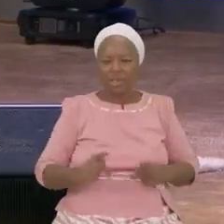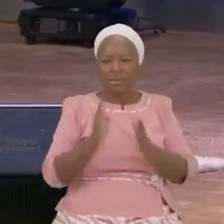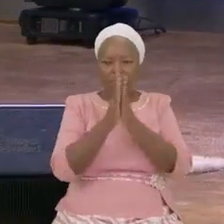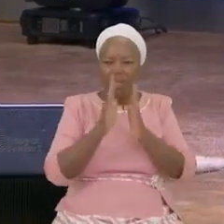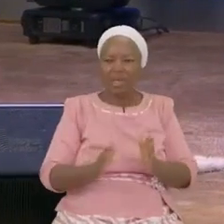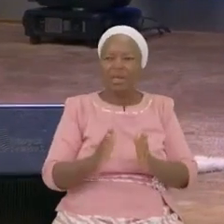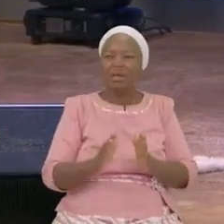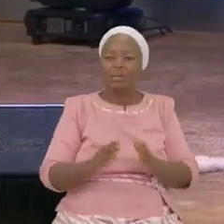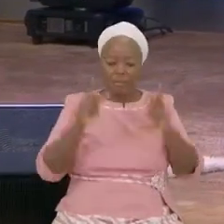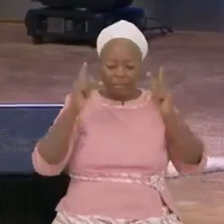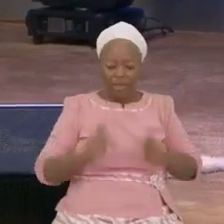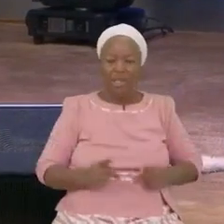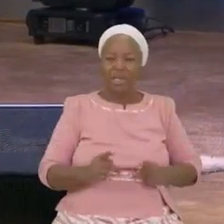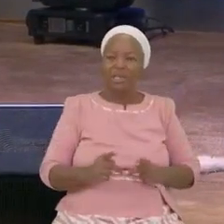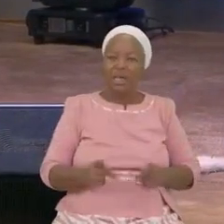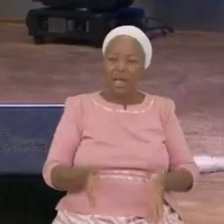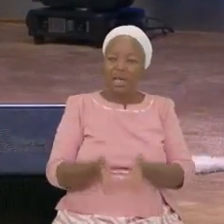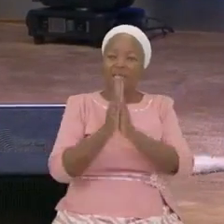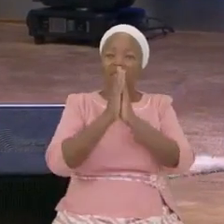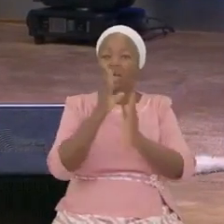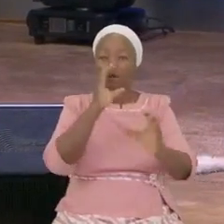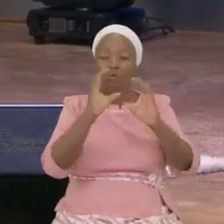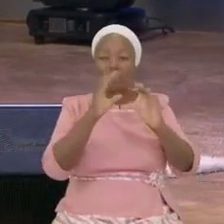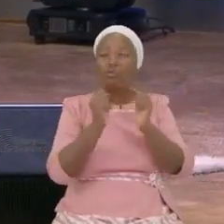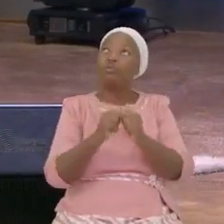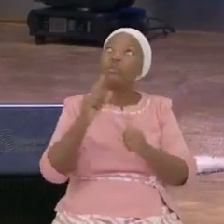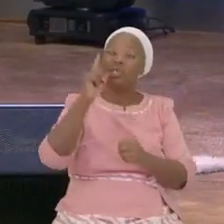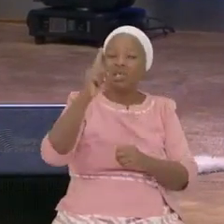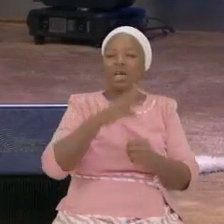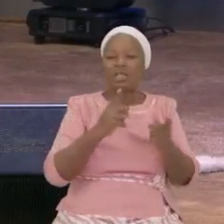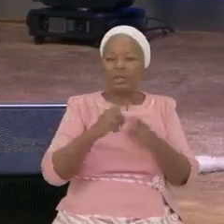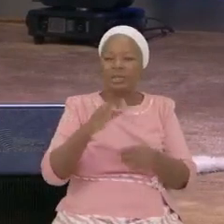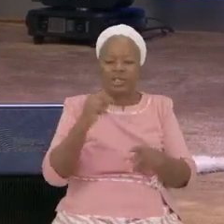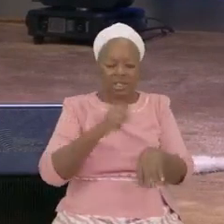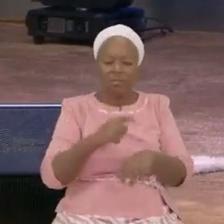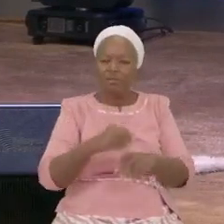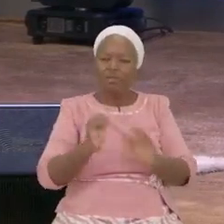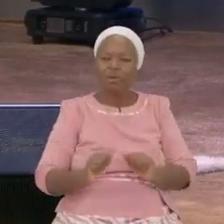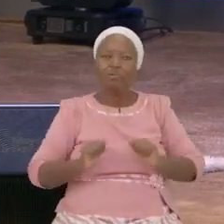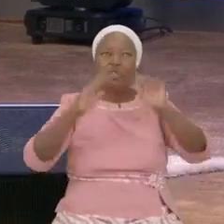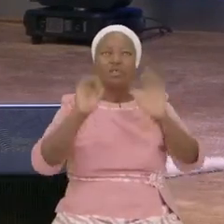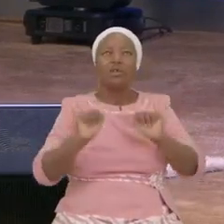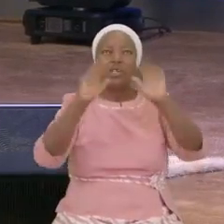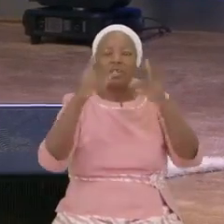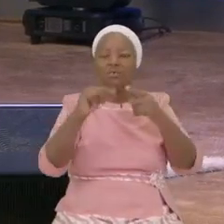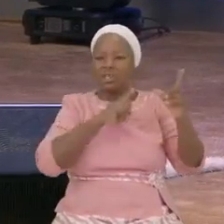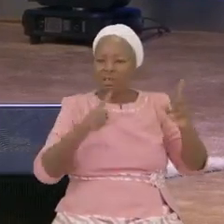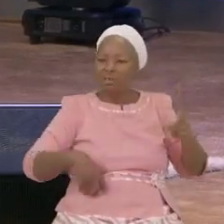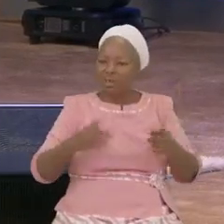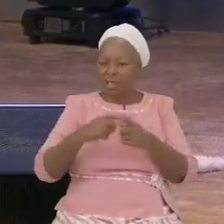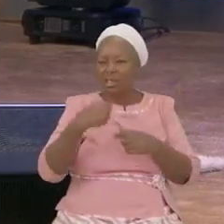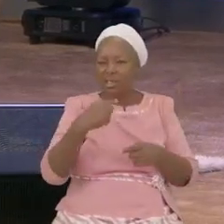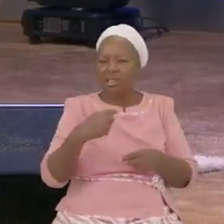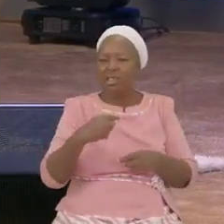prayer, personal supplication, by a kind of absolute surrender unto the Lord. It says,